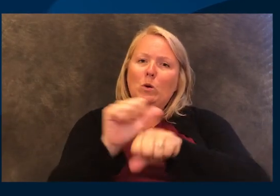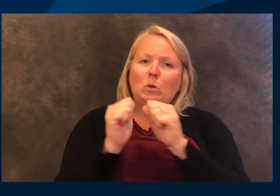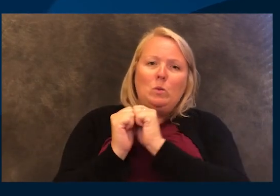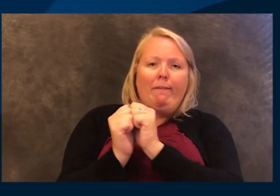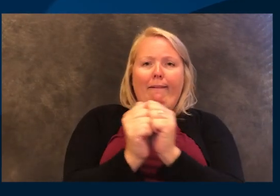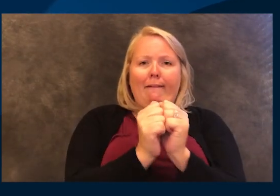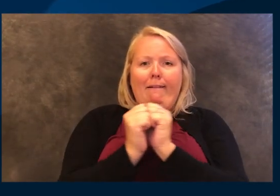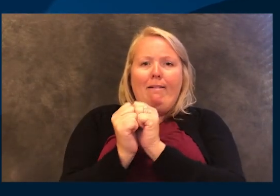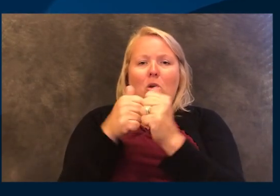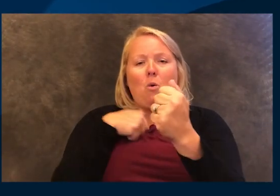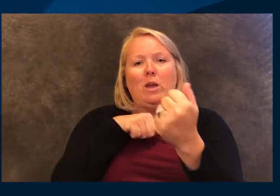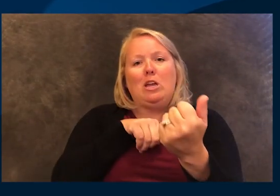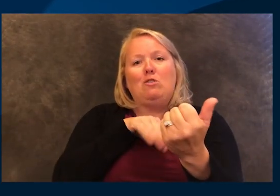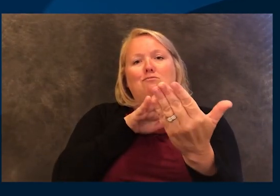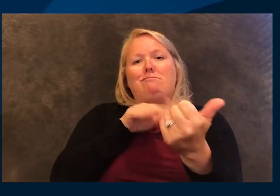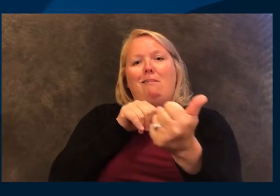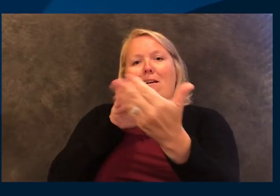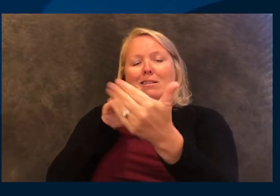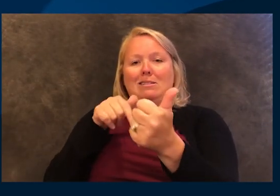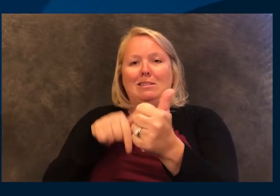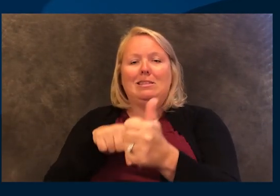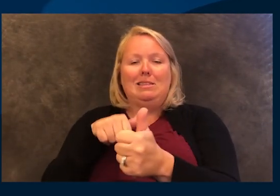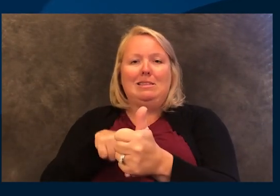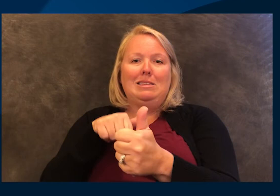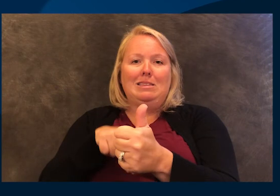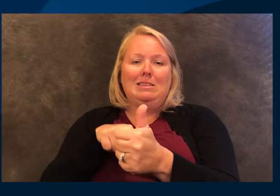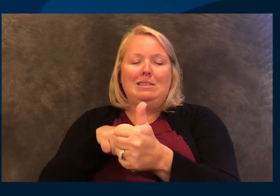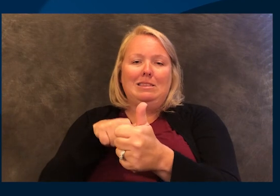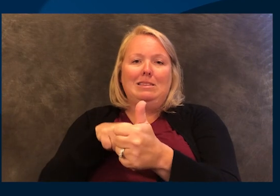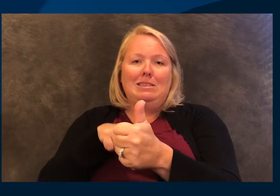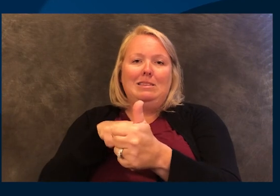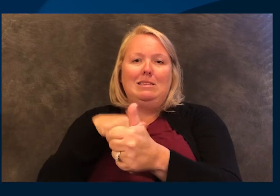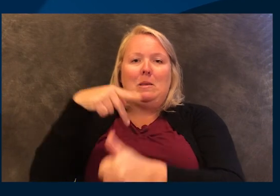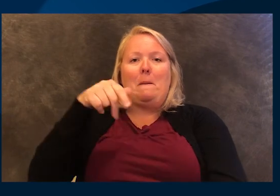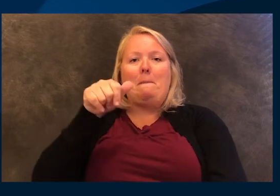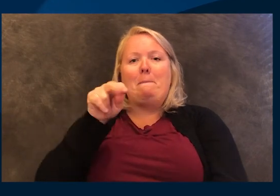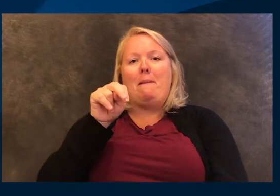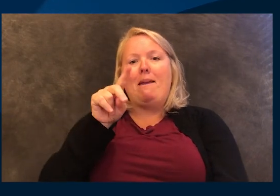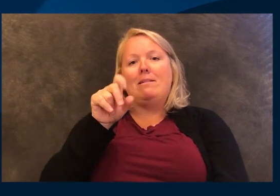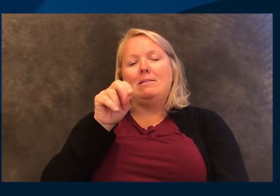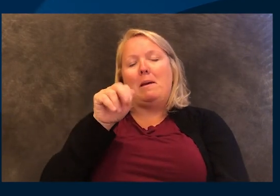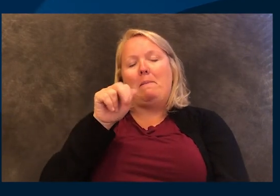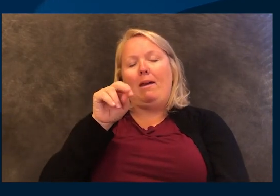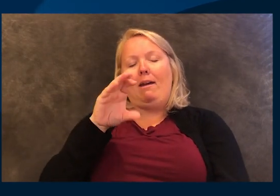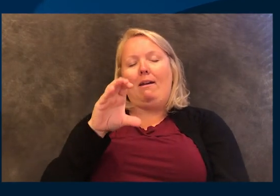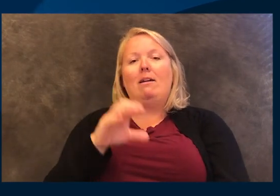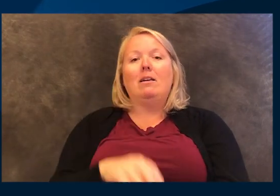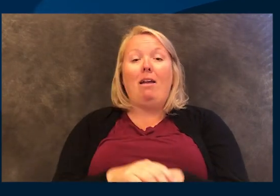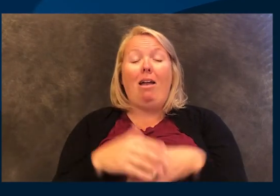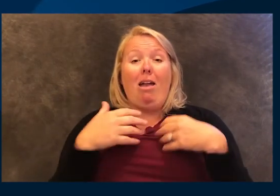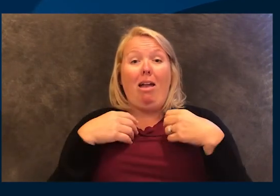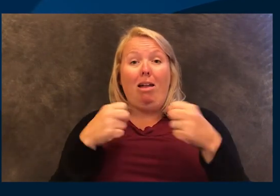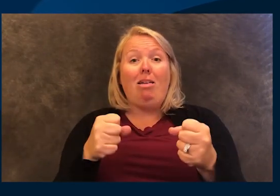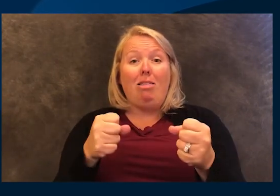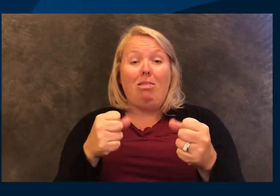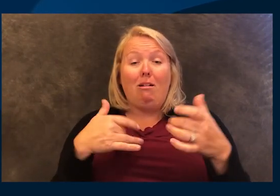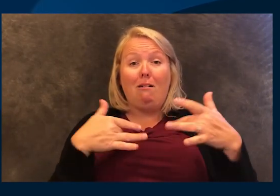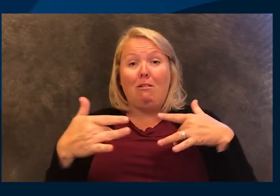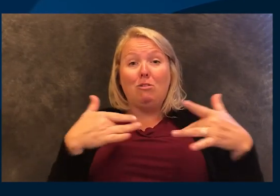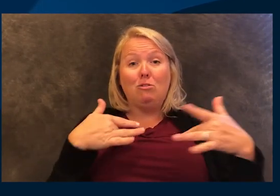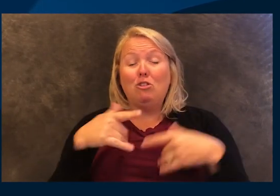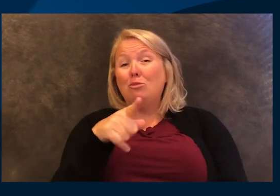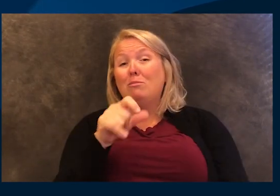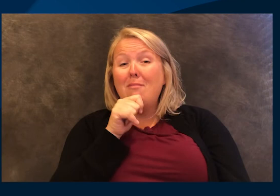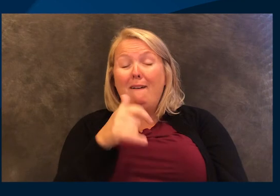we address this pandemic and get vaccinated. Health concerns. If you're